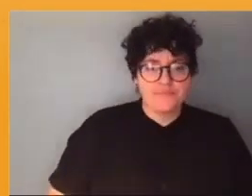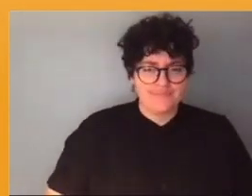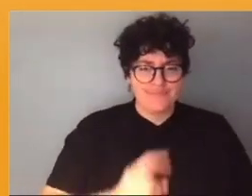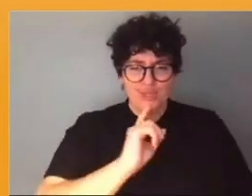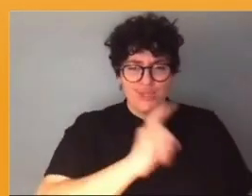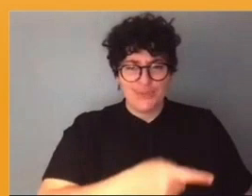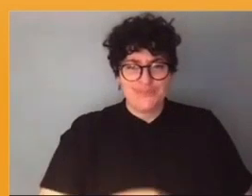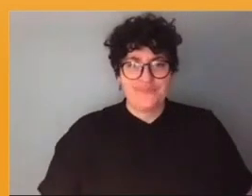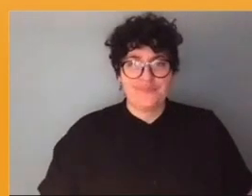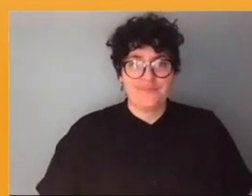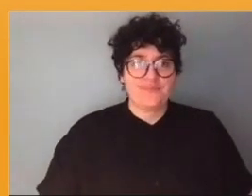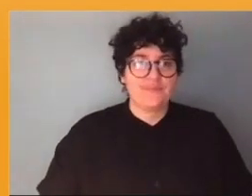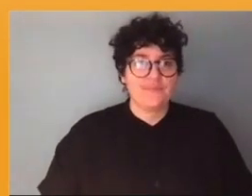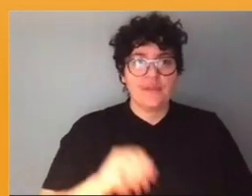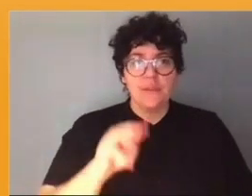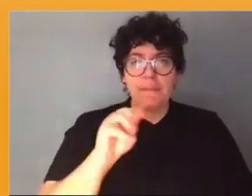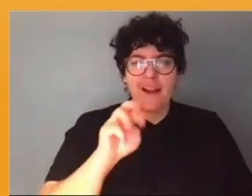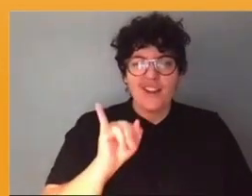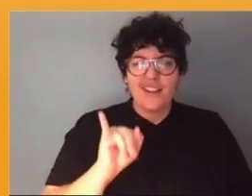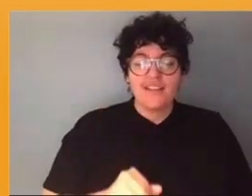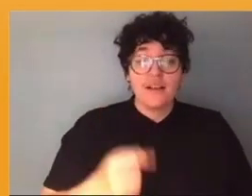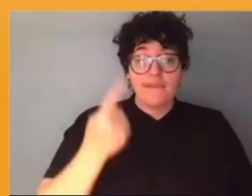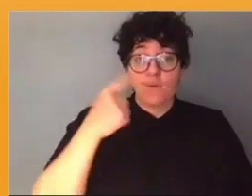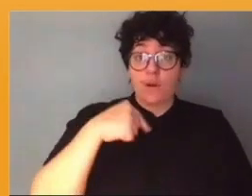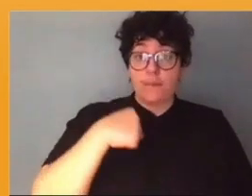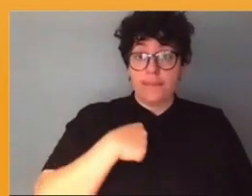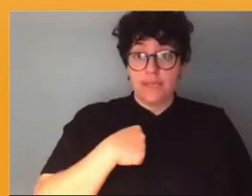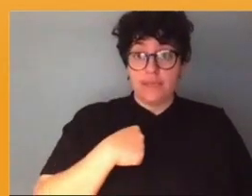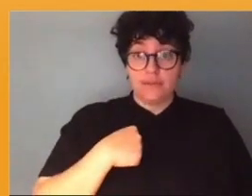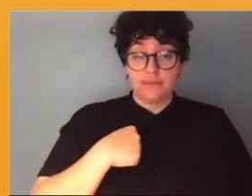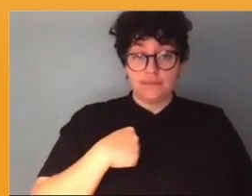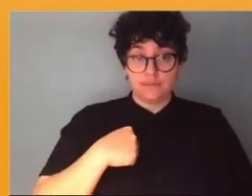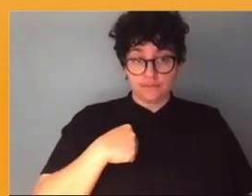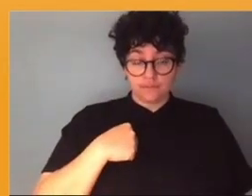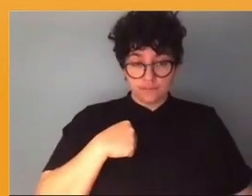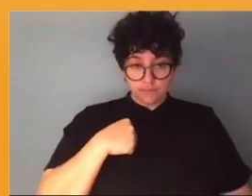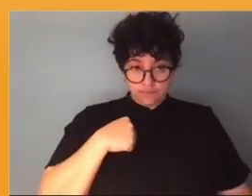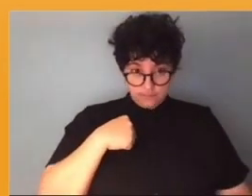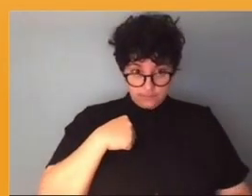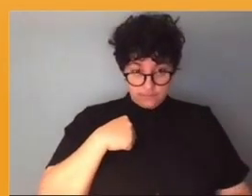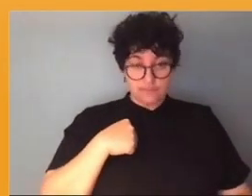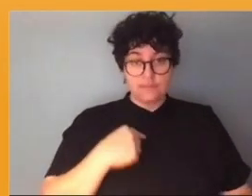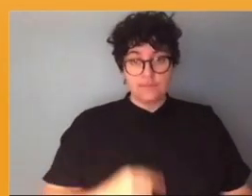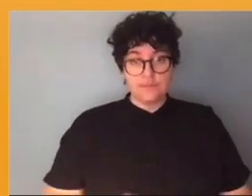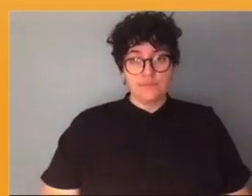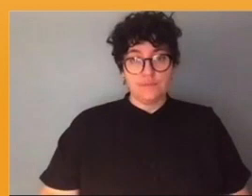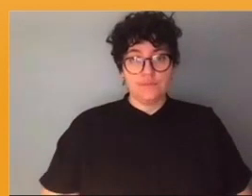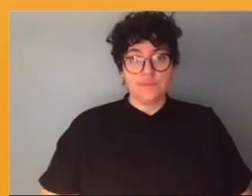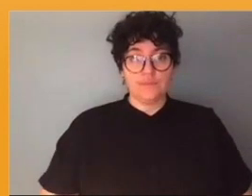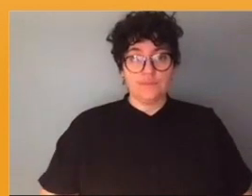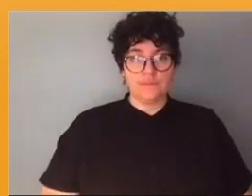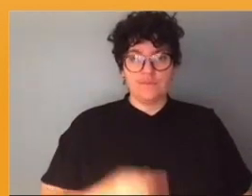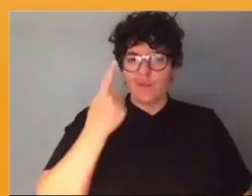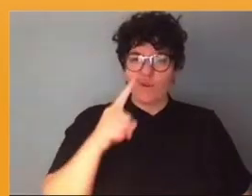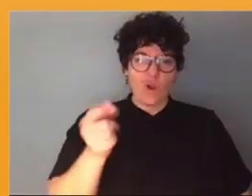As for me, and I think it's as for any